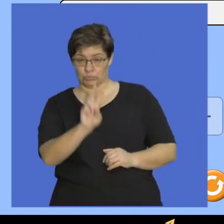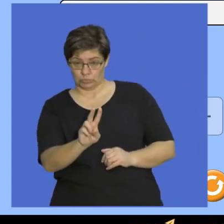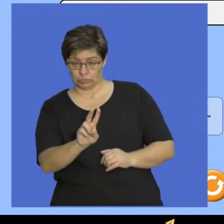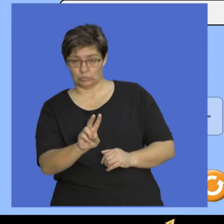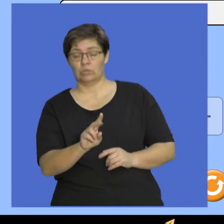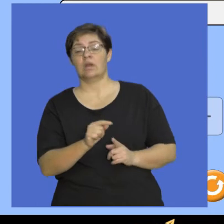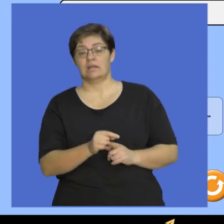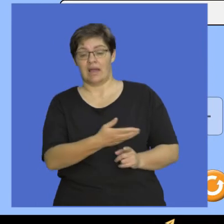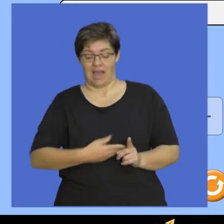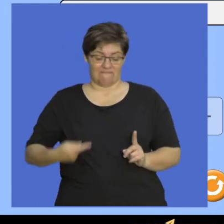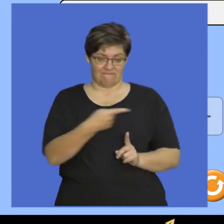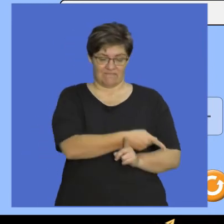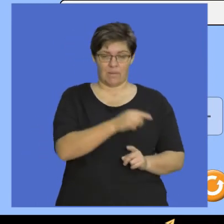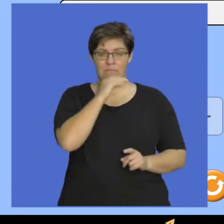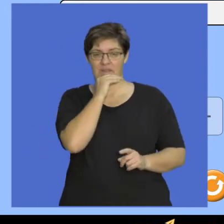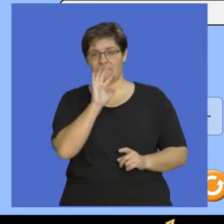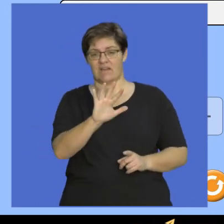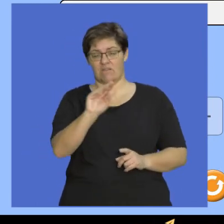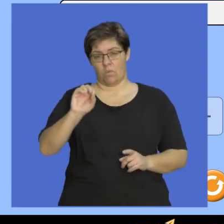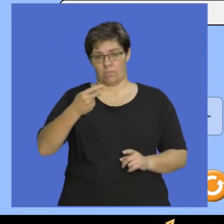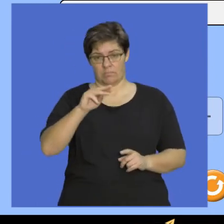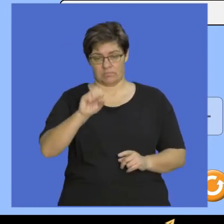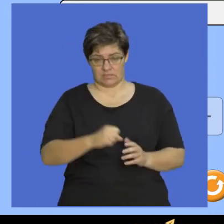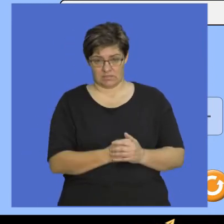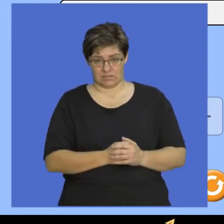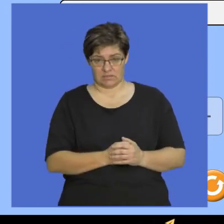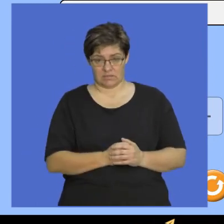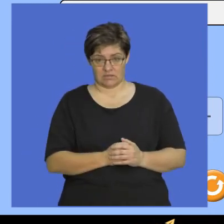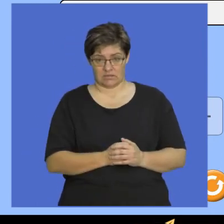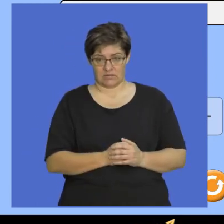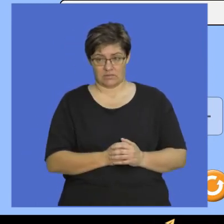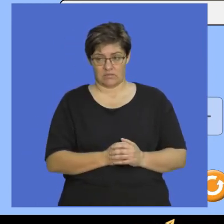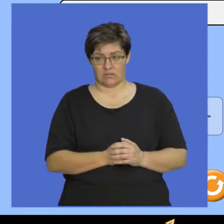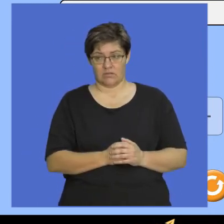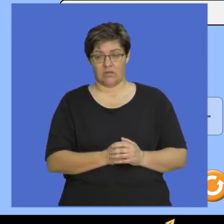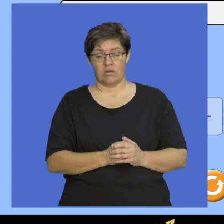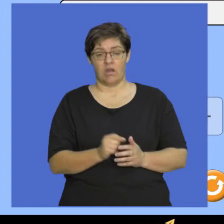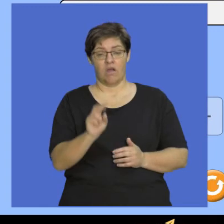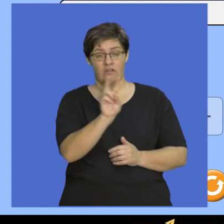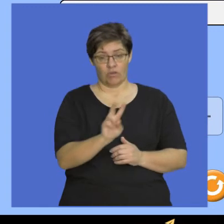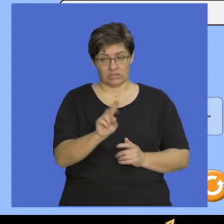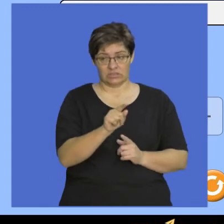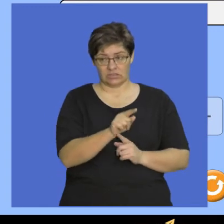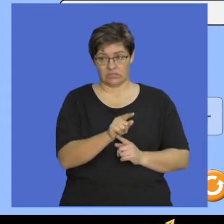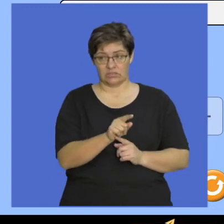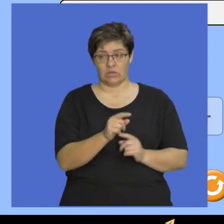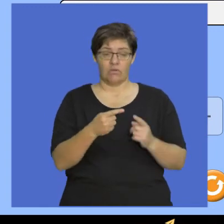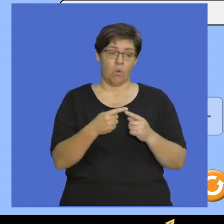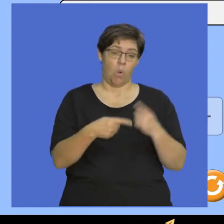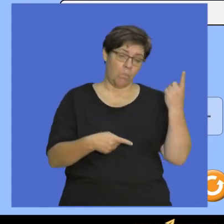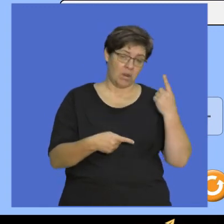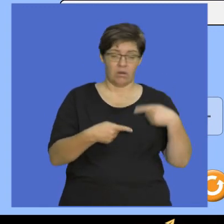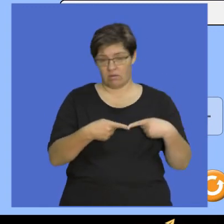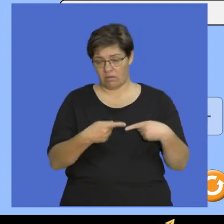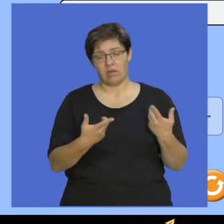half R1, which is 5 ohms. The voltage across the source, whether the switch is open or